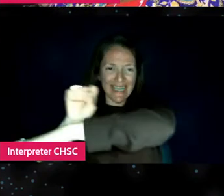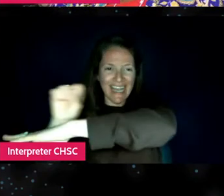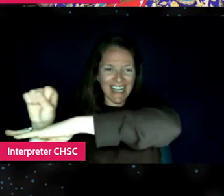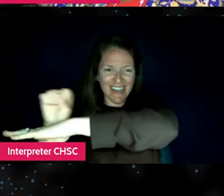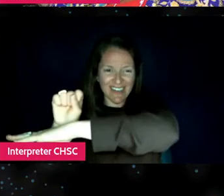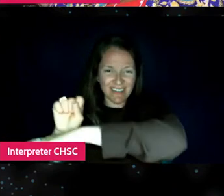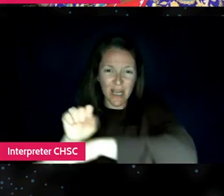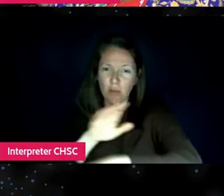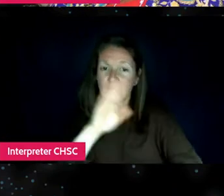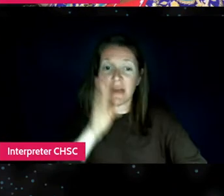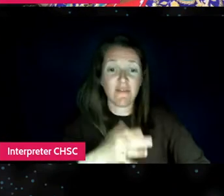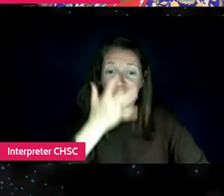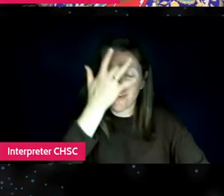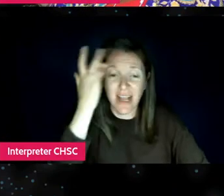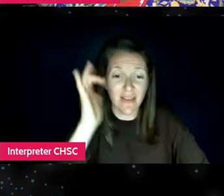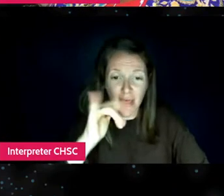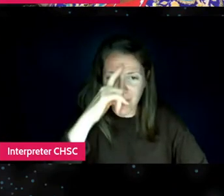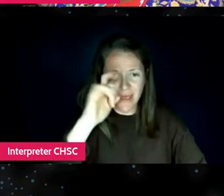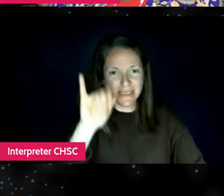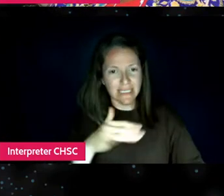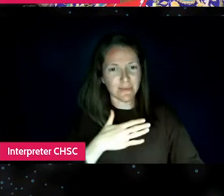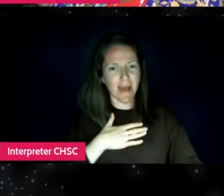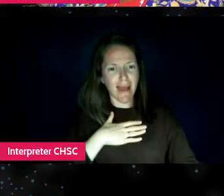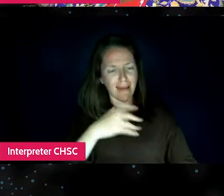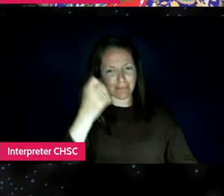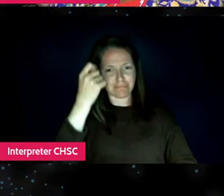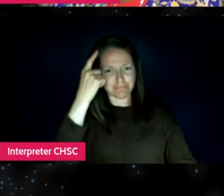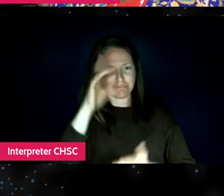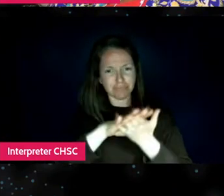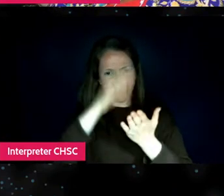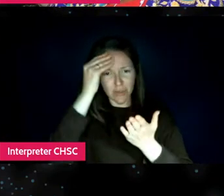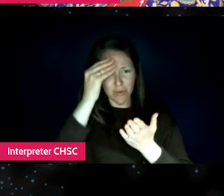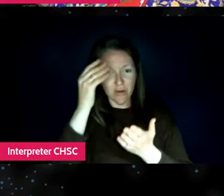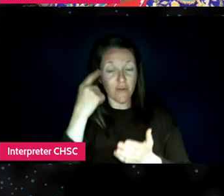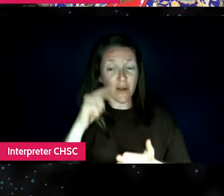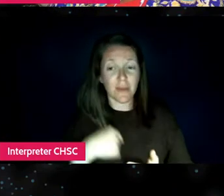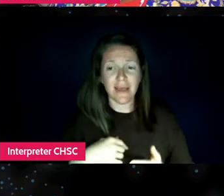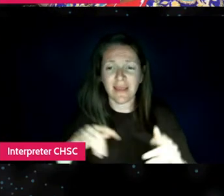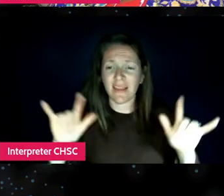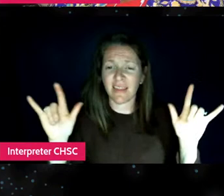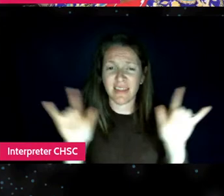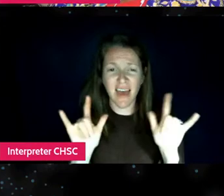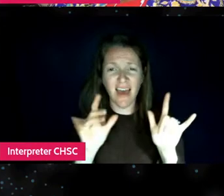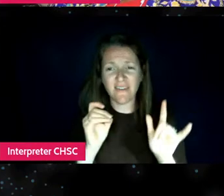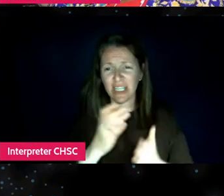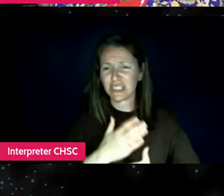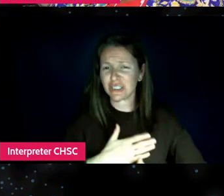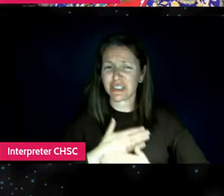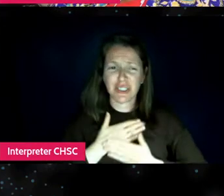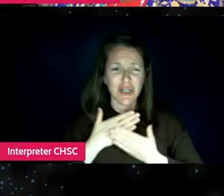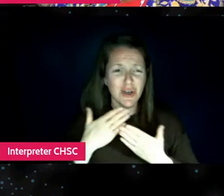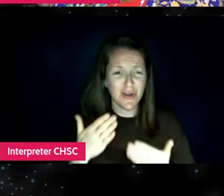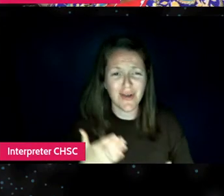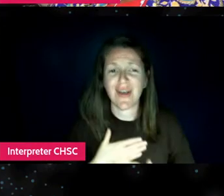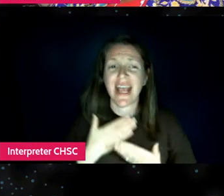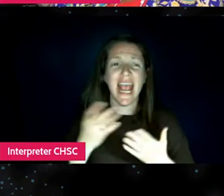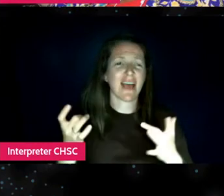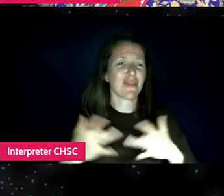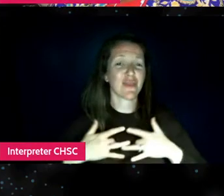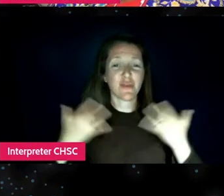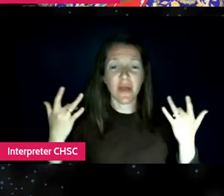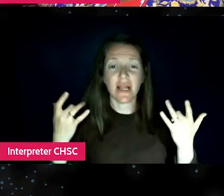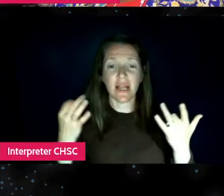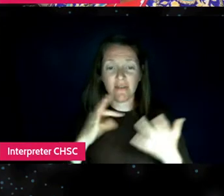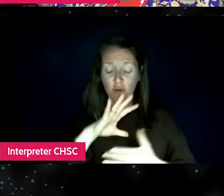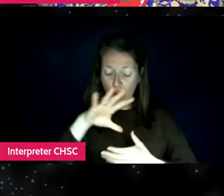if nothing else for that, because that's what I discovered, is that for me, the love and the joy and the thrill of like putting your